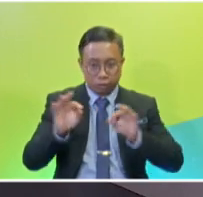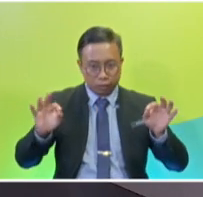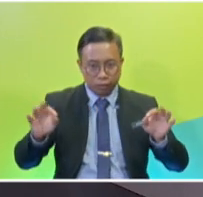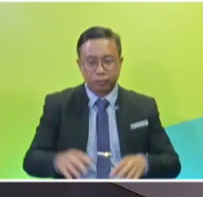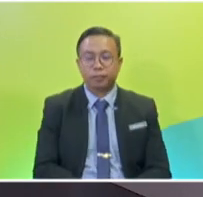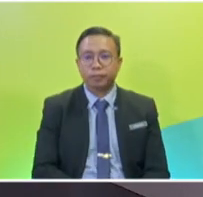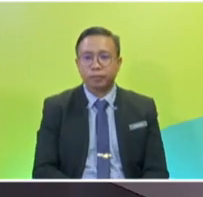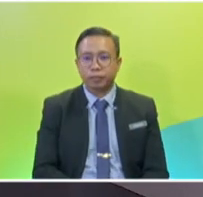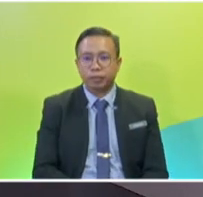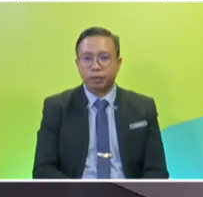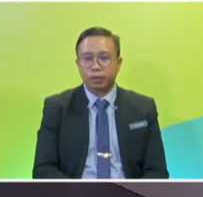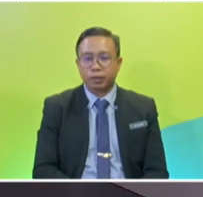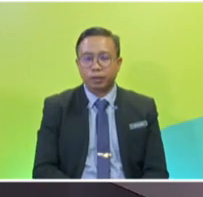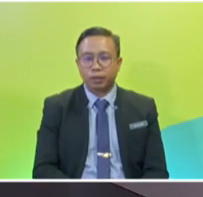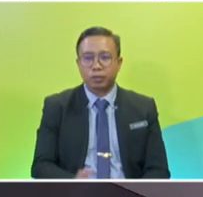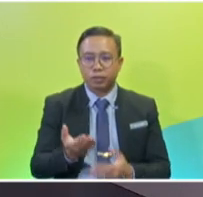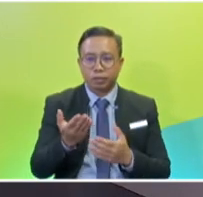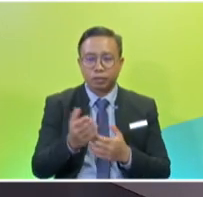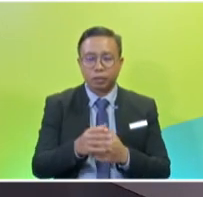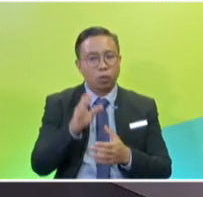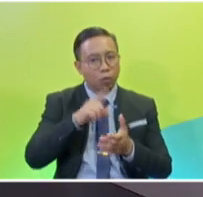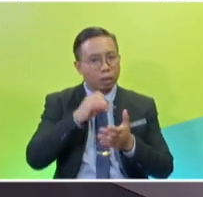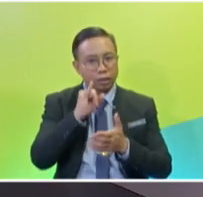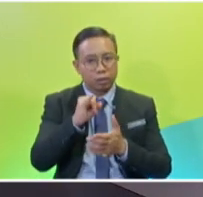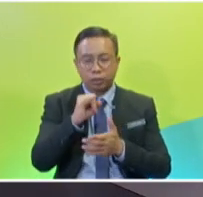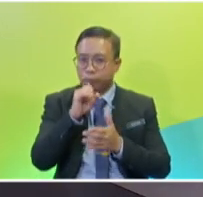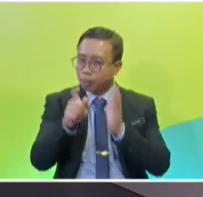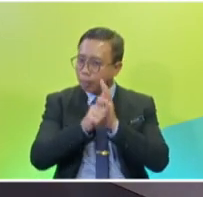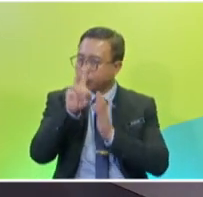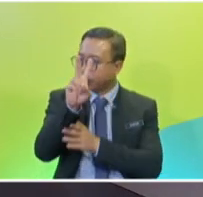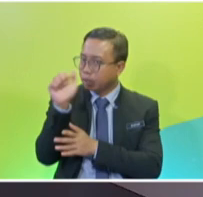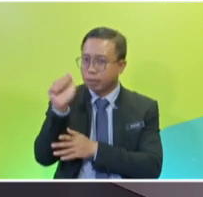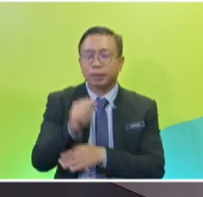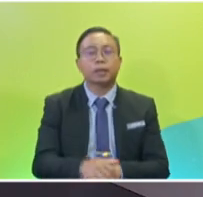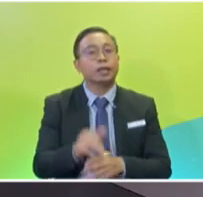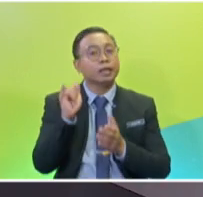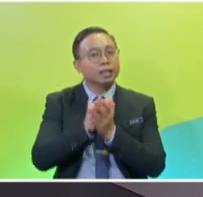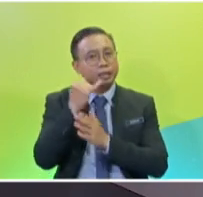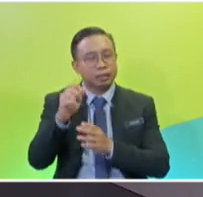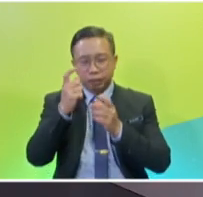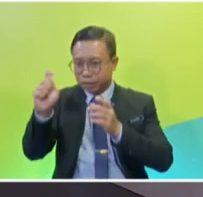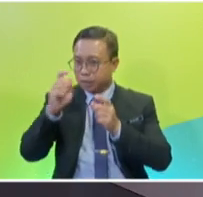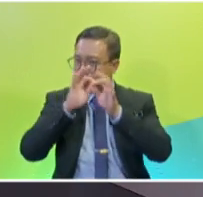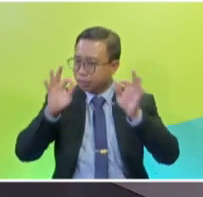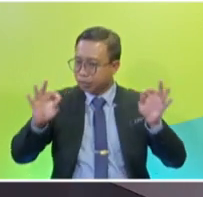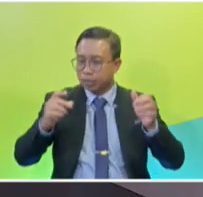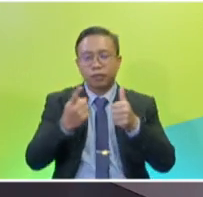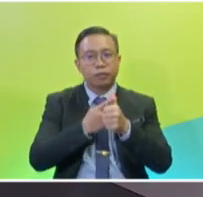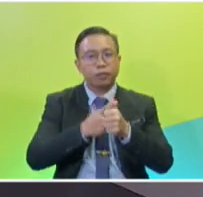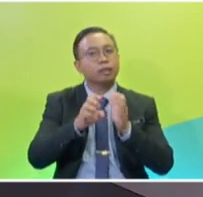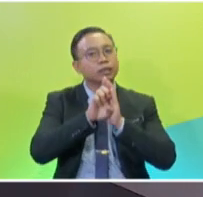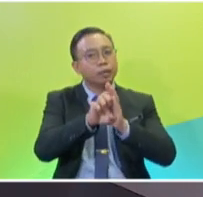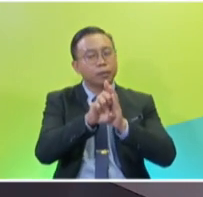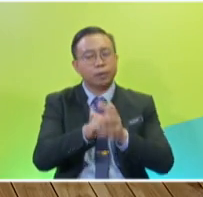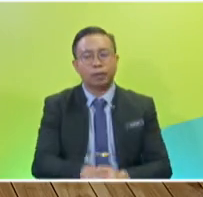So this is it. So that was the plus VA. Exactly. So this is the sentence for your first example,